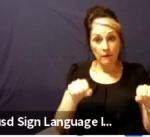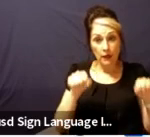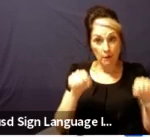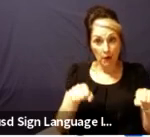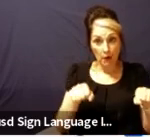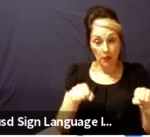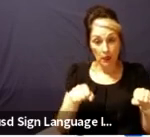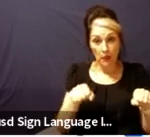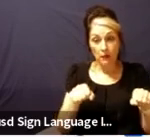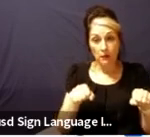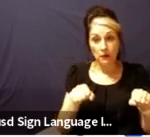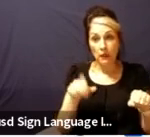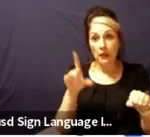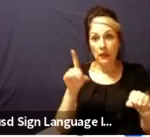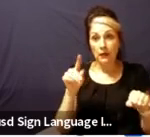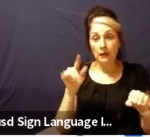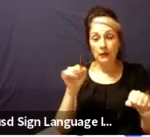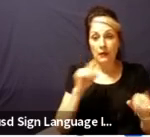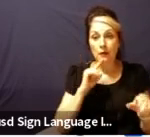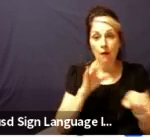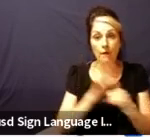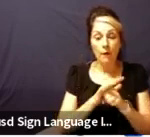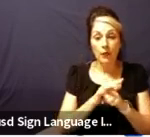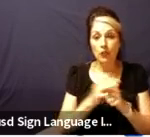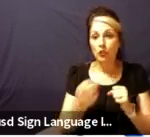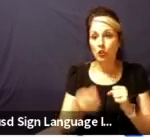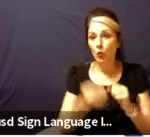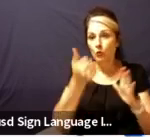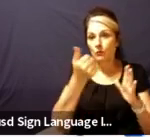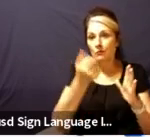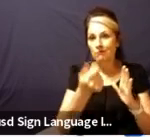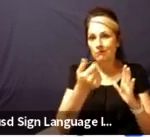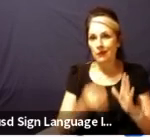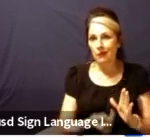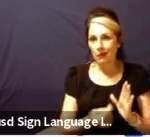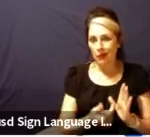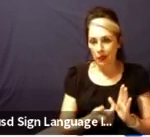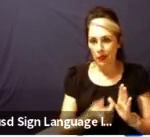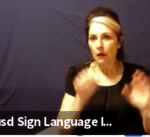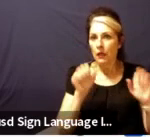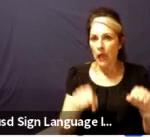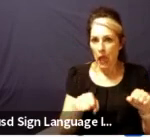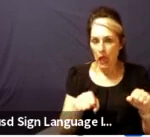ability in data confirmation to delete those contacts out.